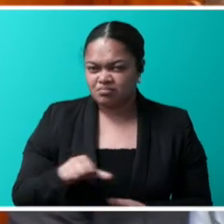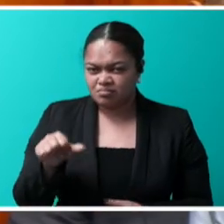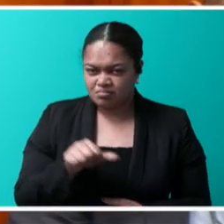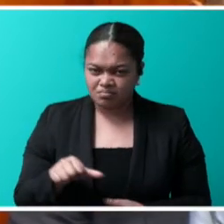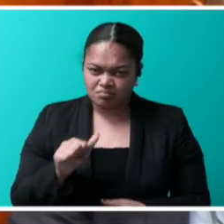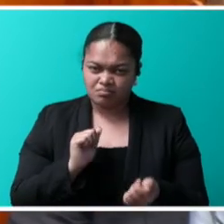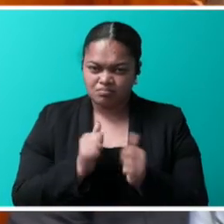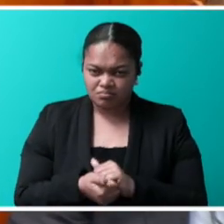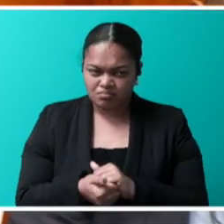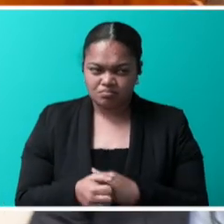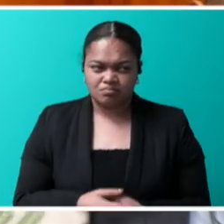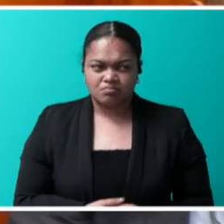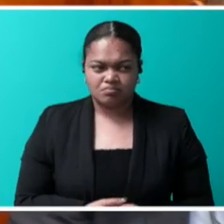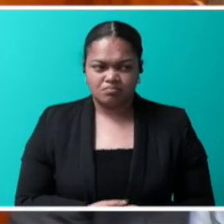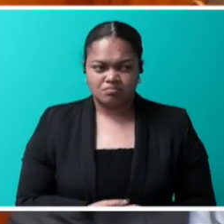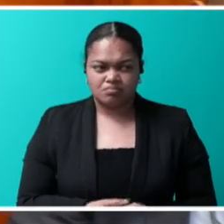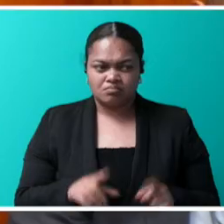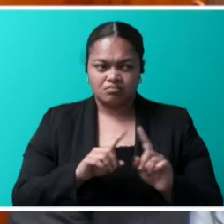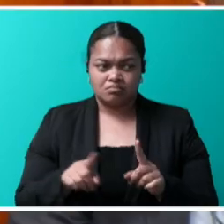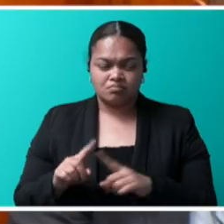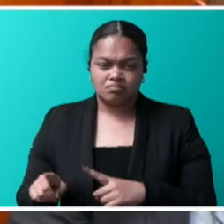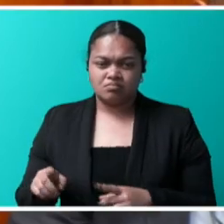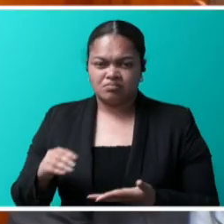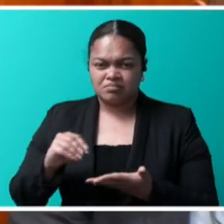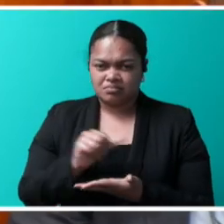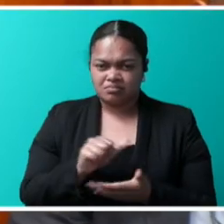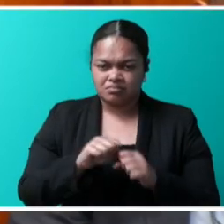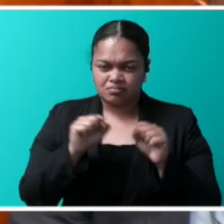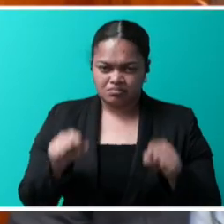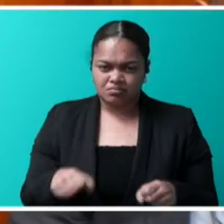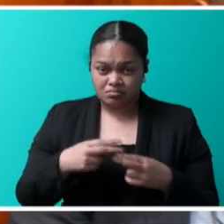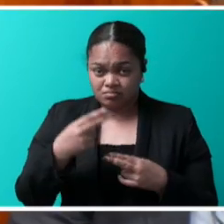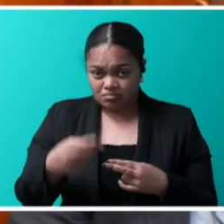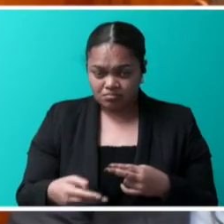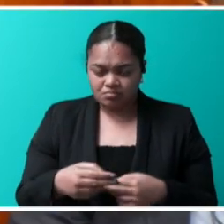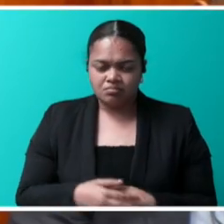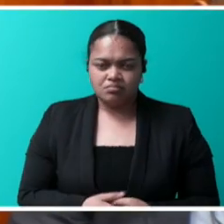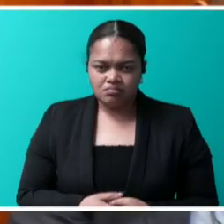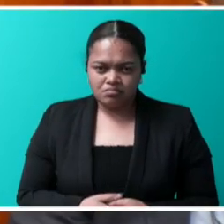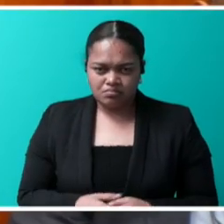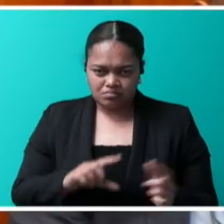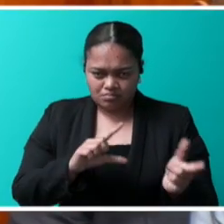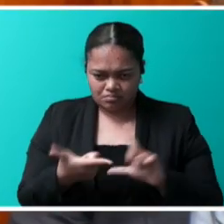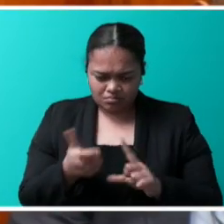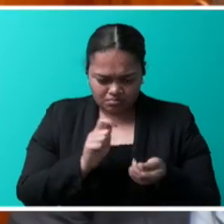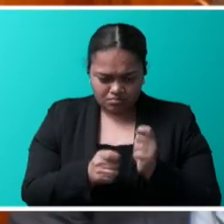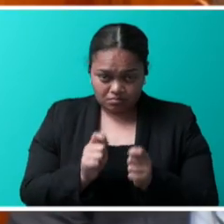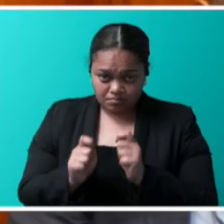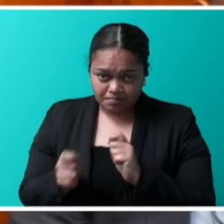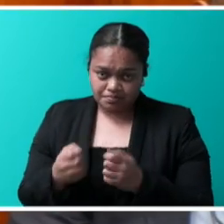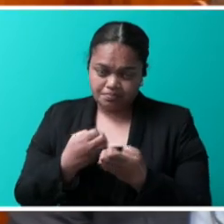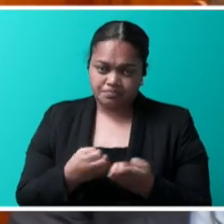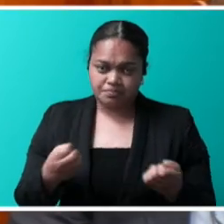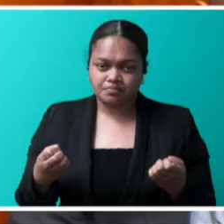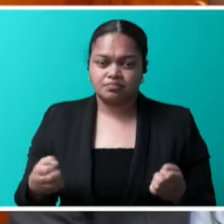ports, nurseries, and seed systems while enhancing diagnostic laboratories, which improved equipment and